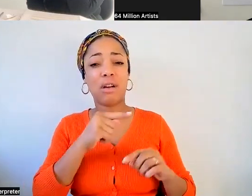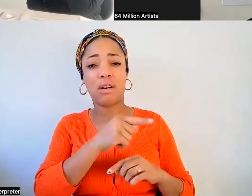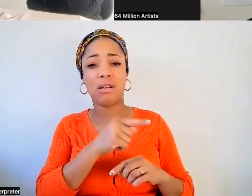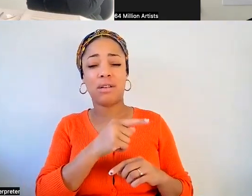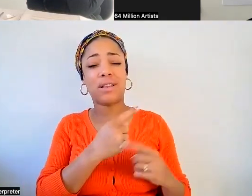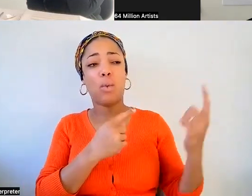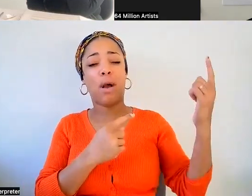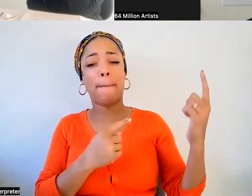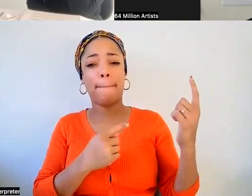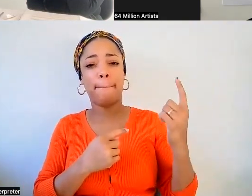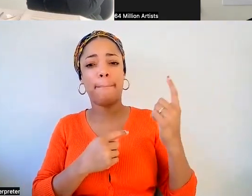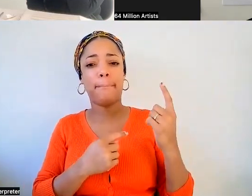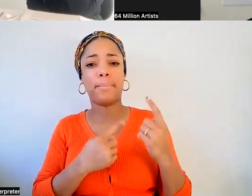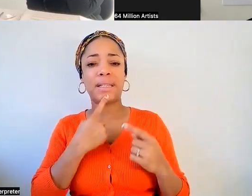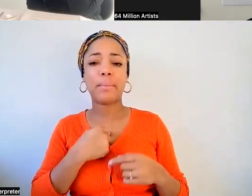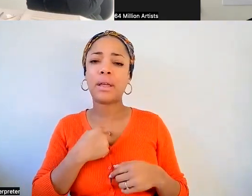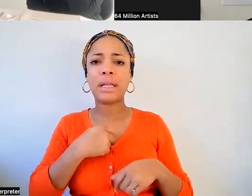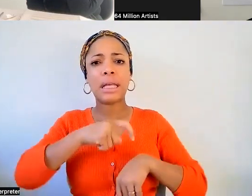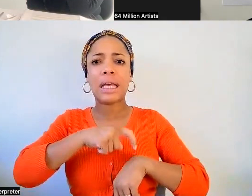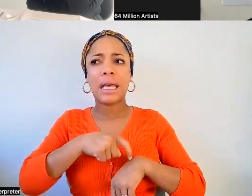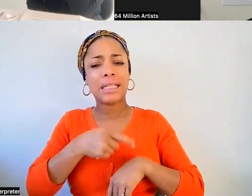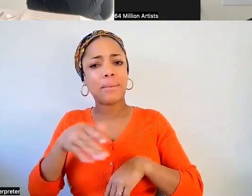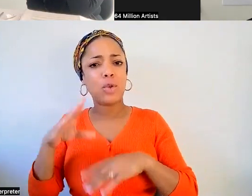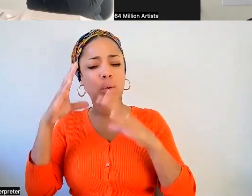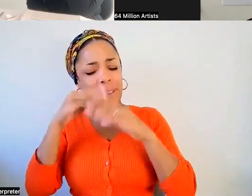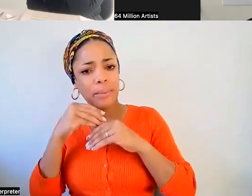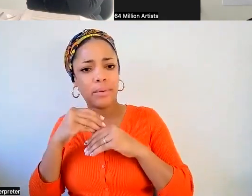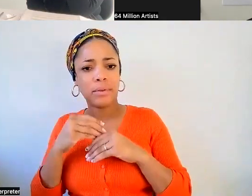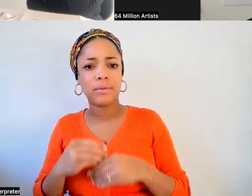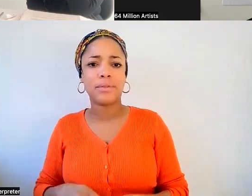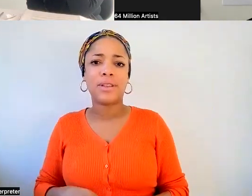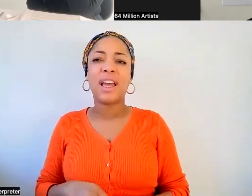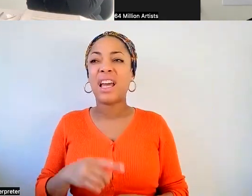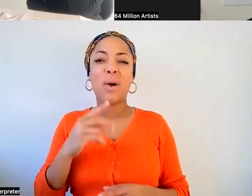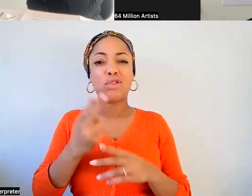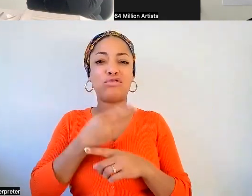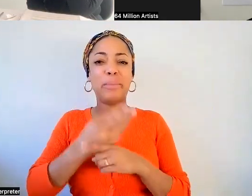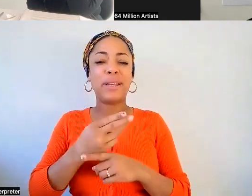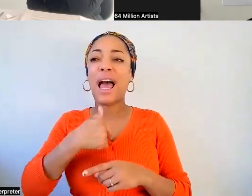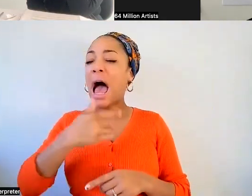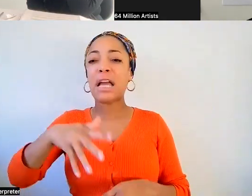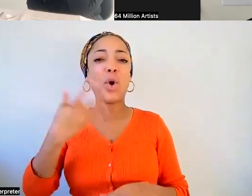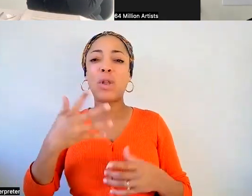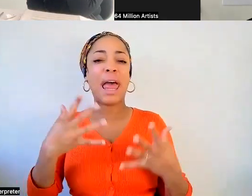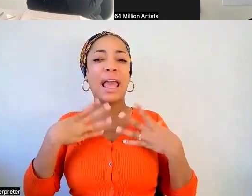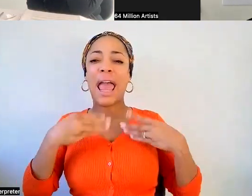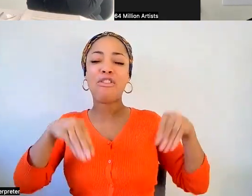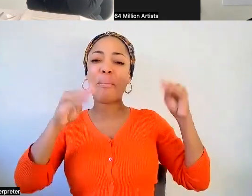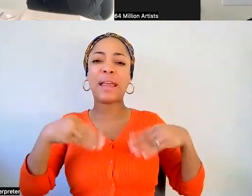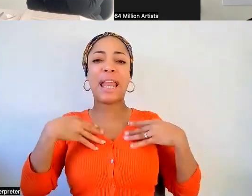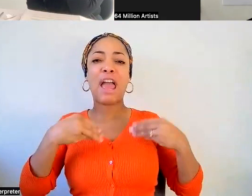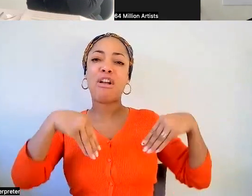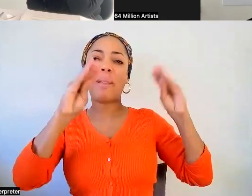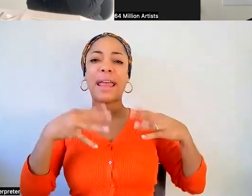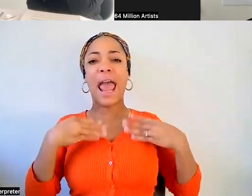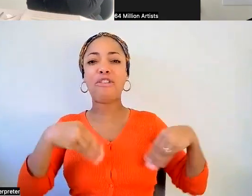says, Michael, time to go to sleep. I don't like the hairy blanket, hairy blanket, hairy blanket. I don't like the hairy blanket. You see, so